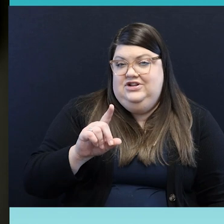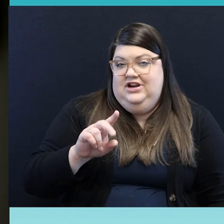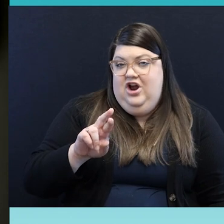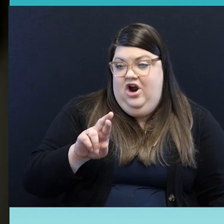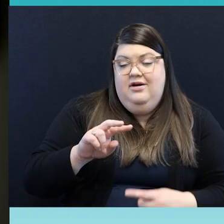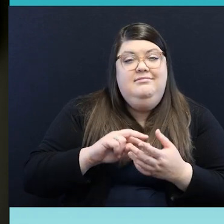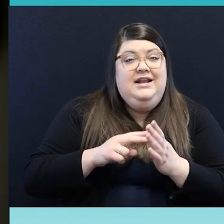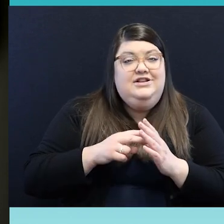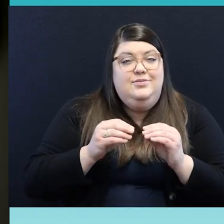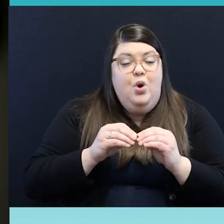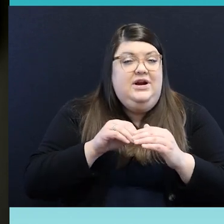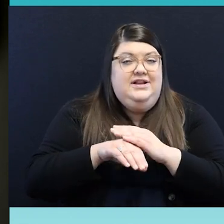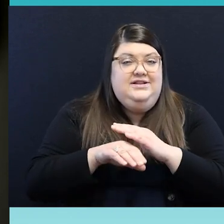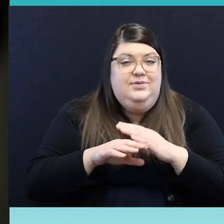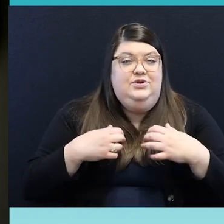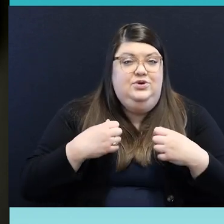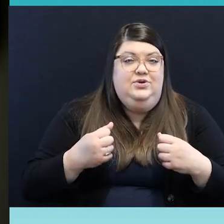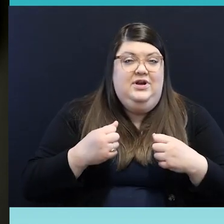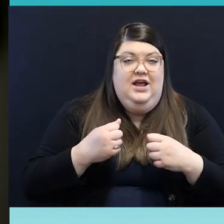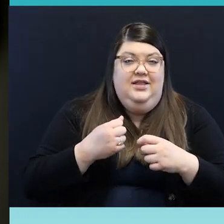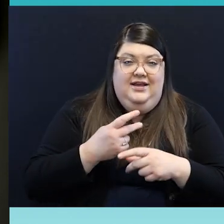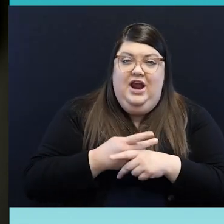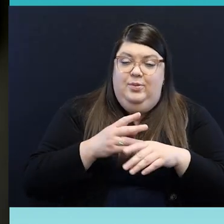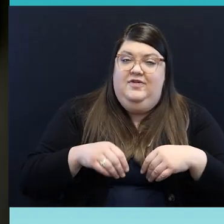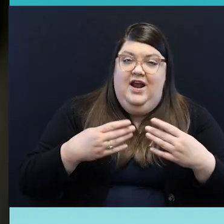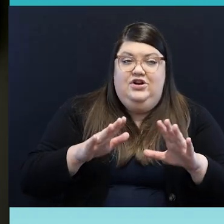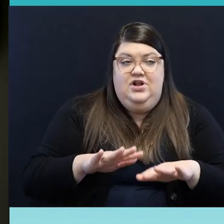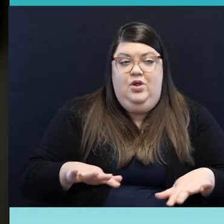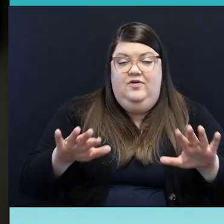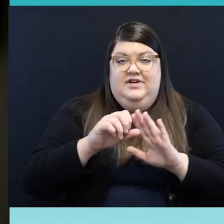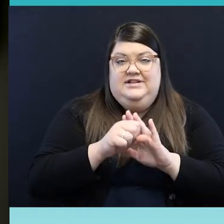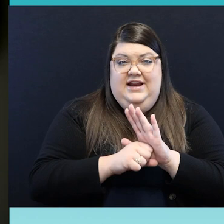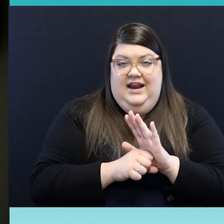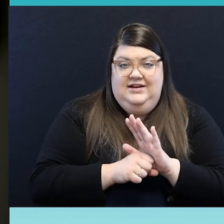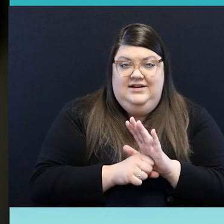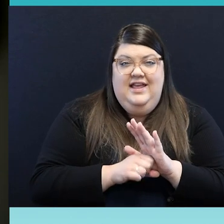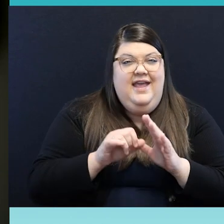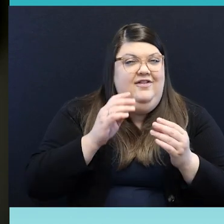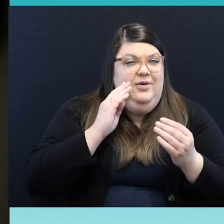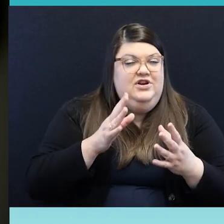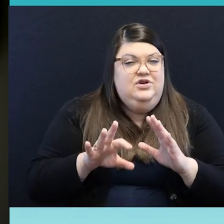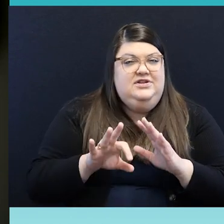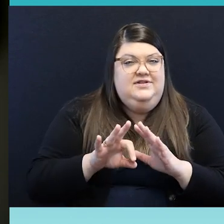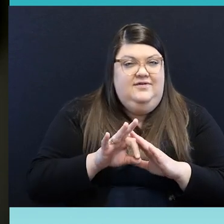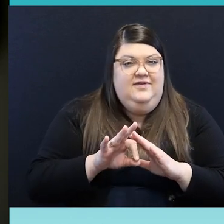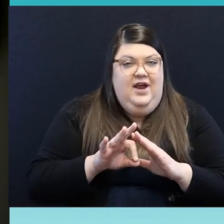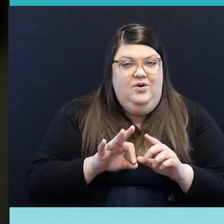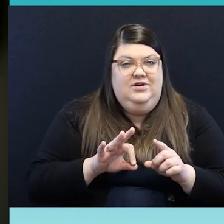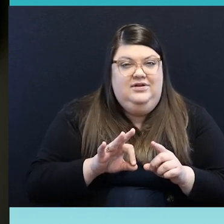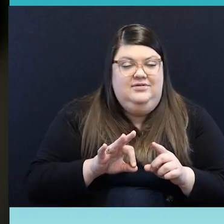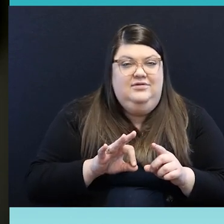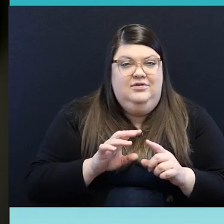more accessible to healthcare providers across the state. And that information can be found on what to do in terms